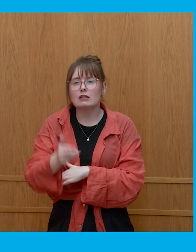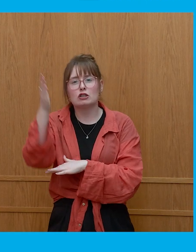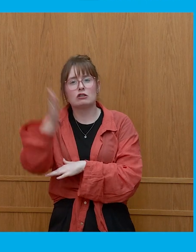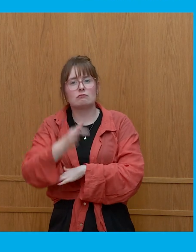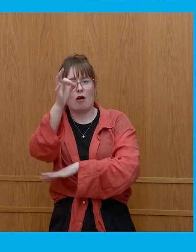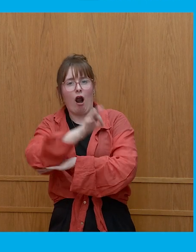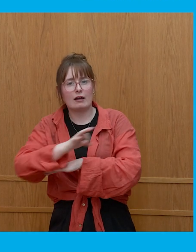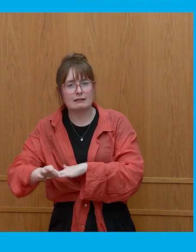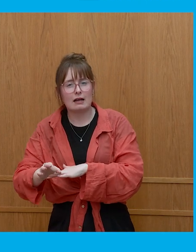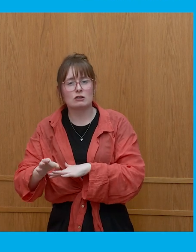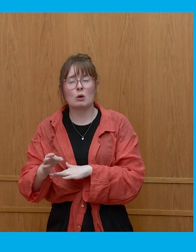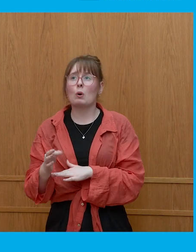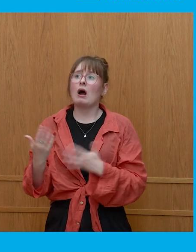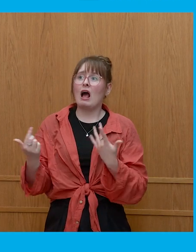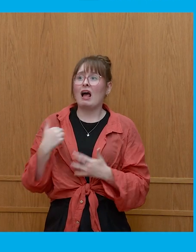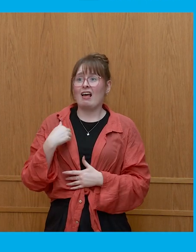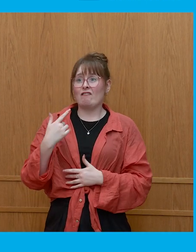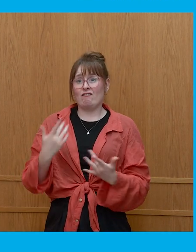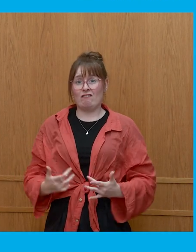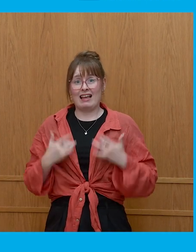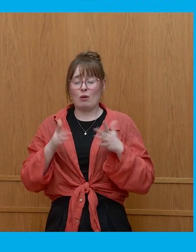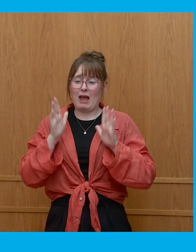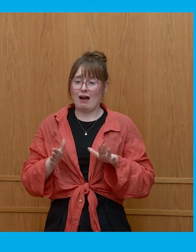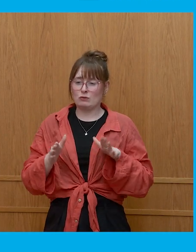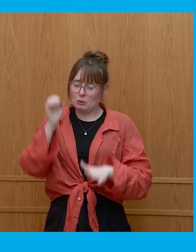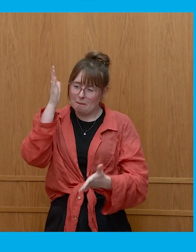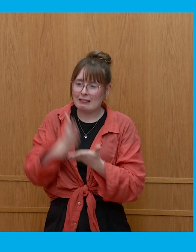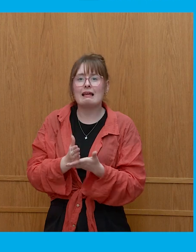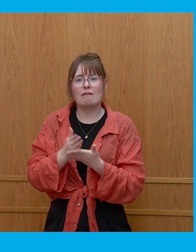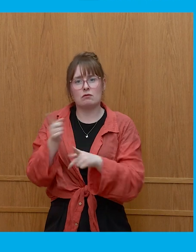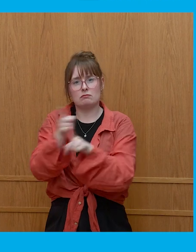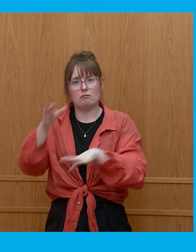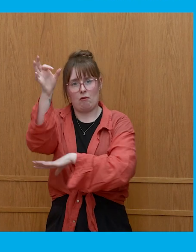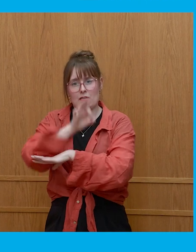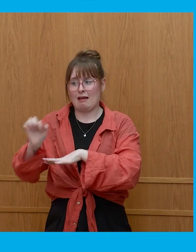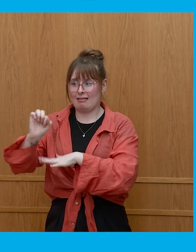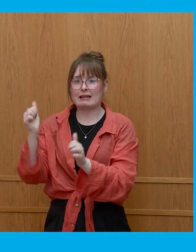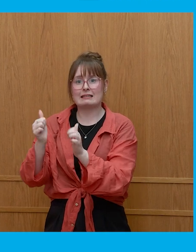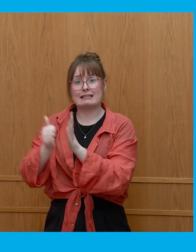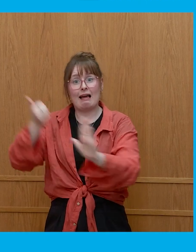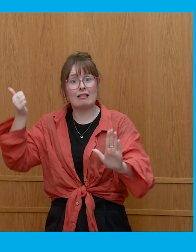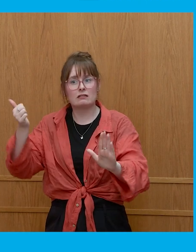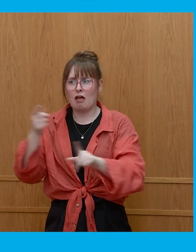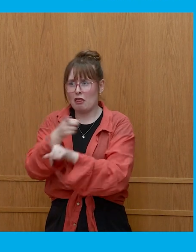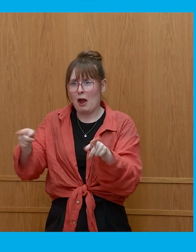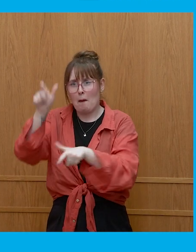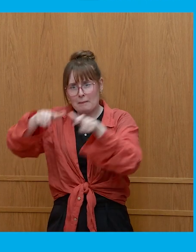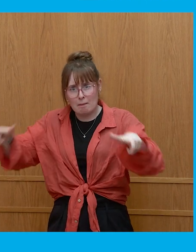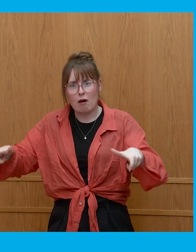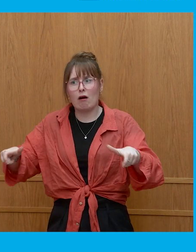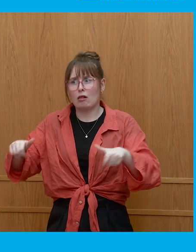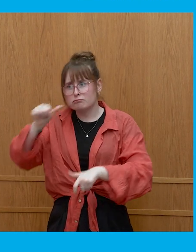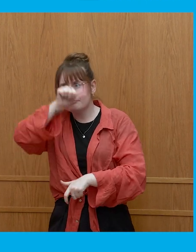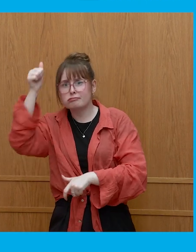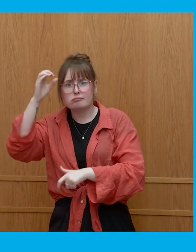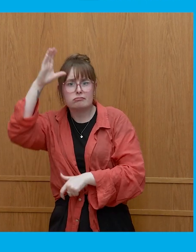way, I believe that we have to believe in architects as people with a special knowledge,